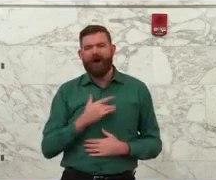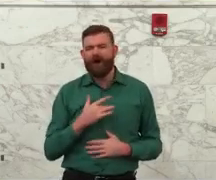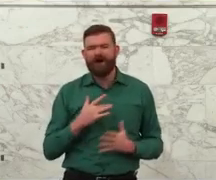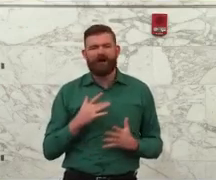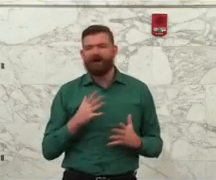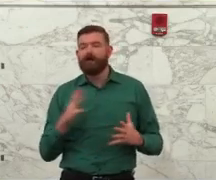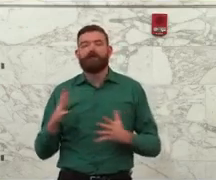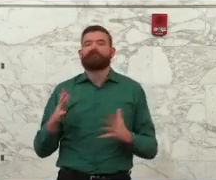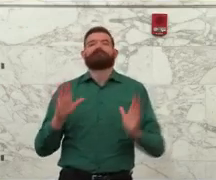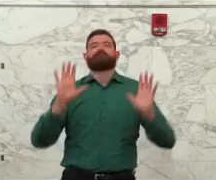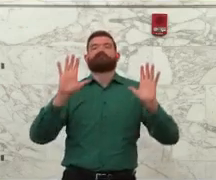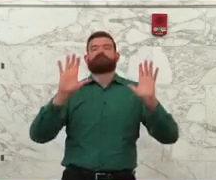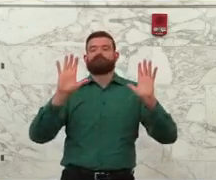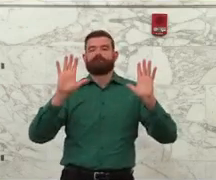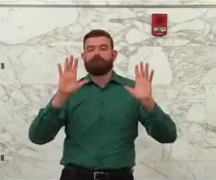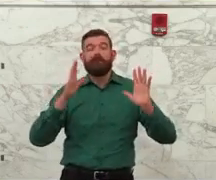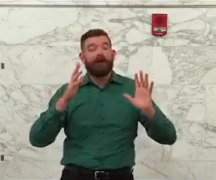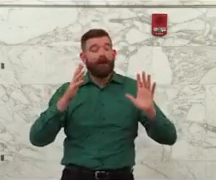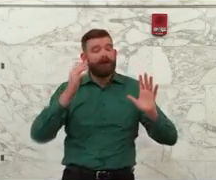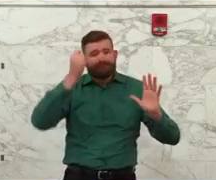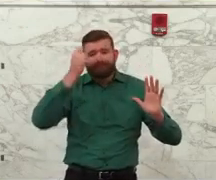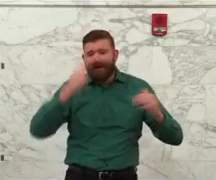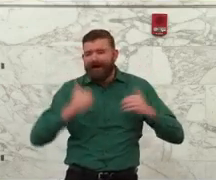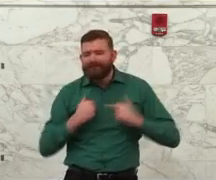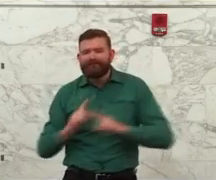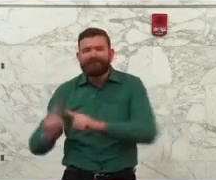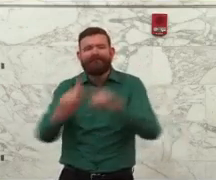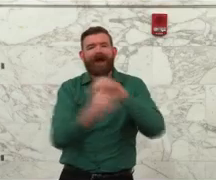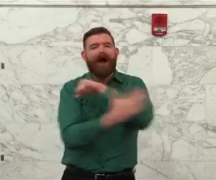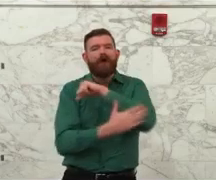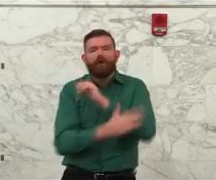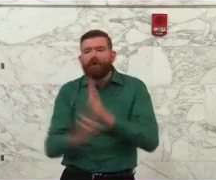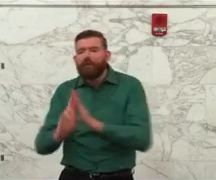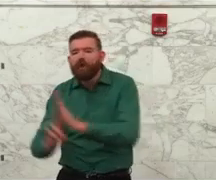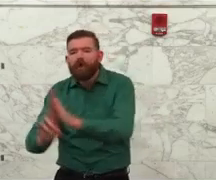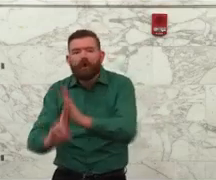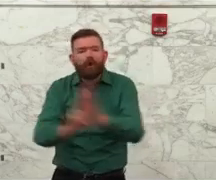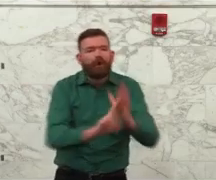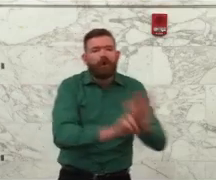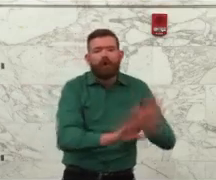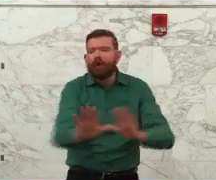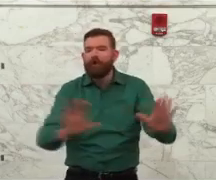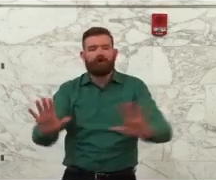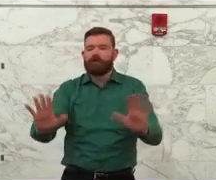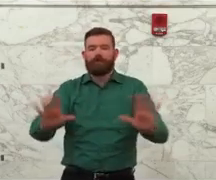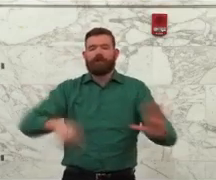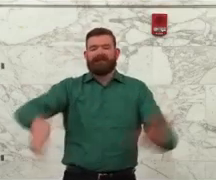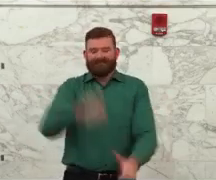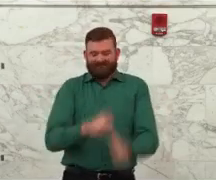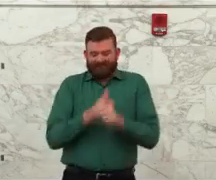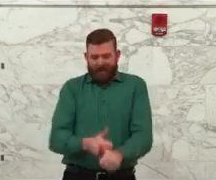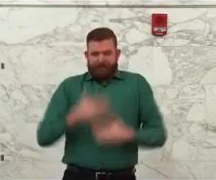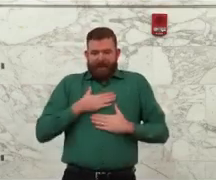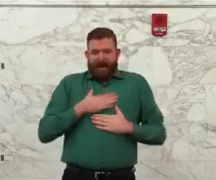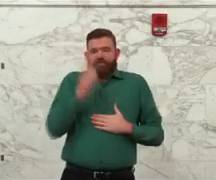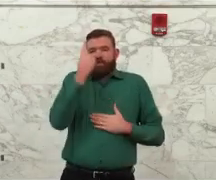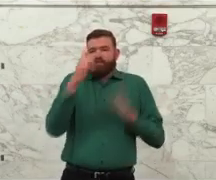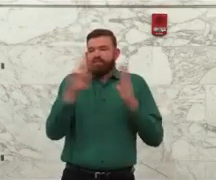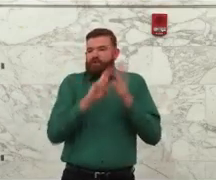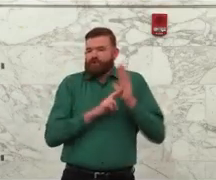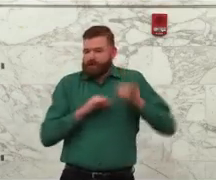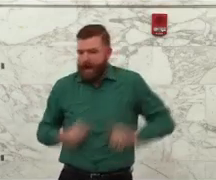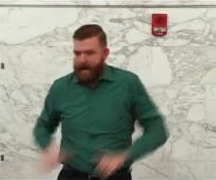that's what that second executive order, in fact, does. We must be on one page and reading from the same playbook as